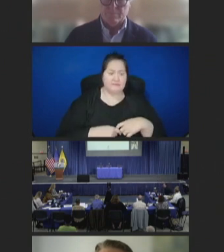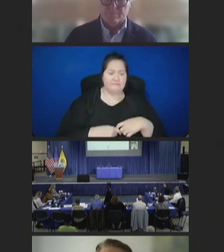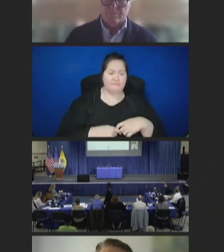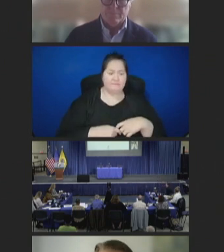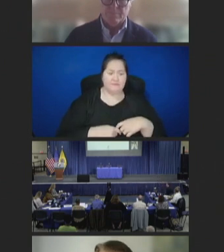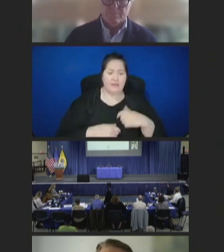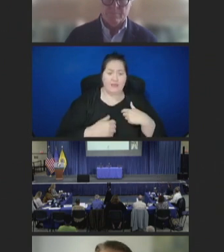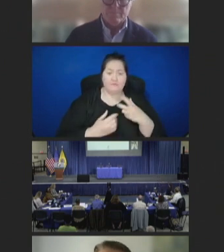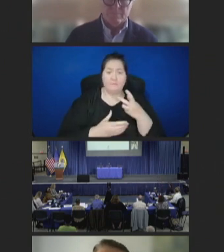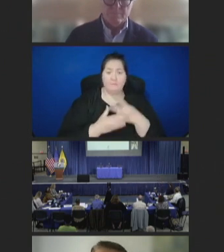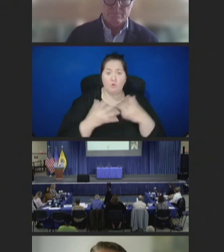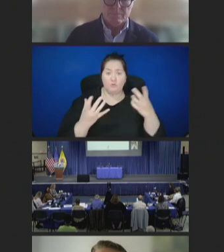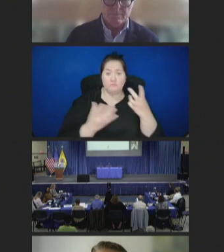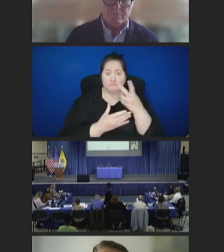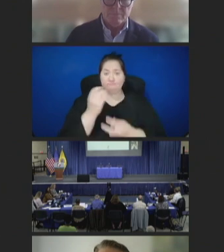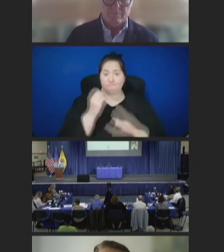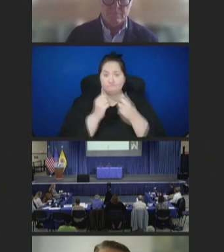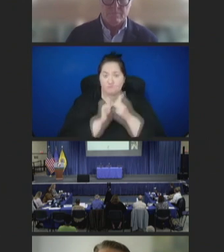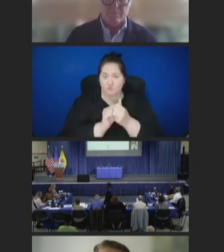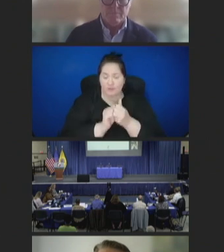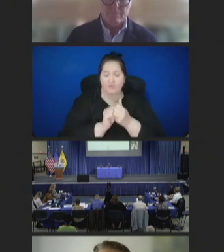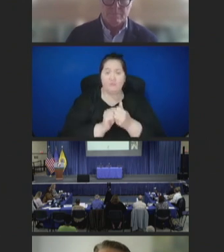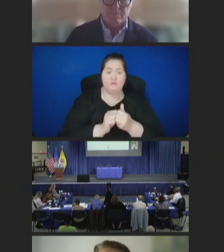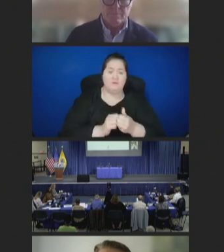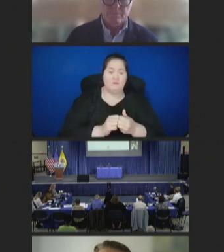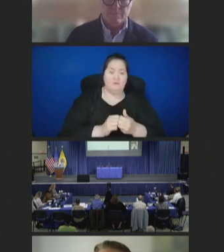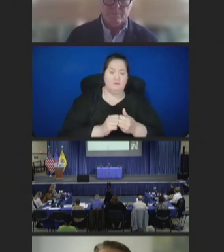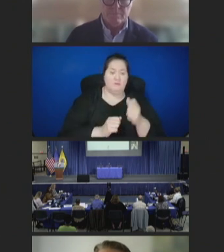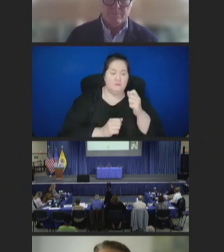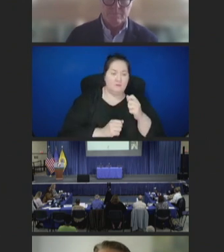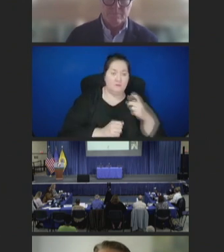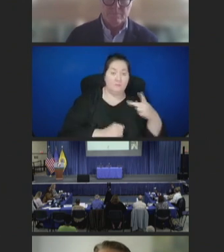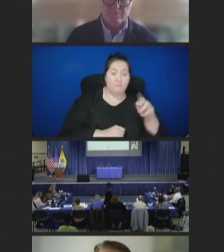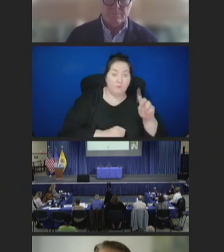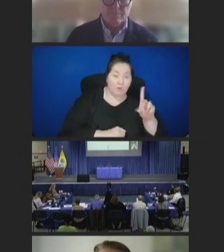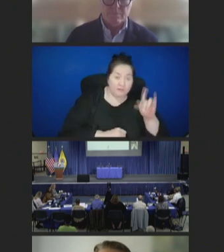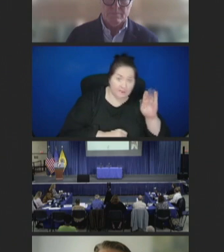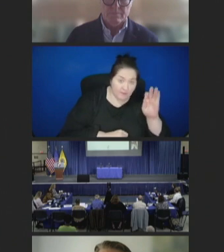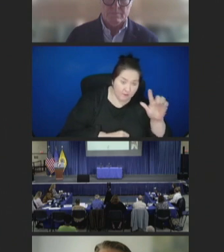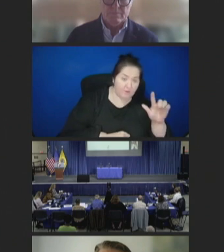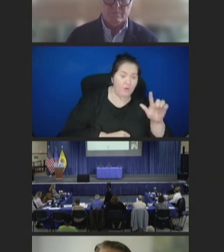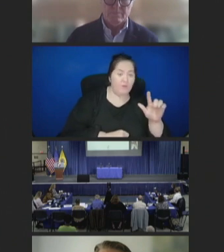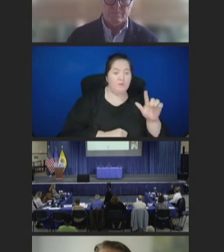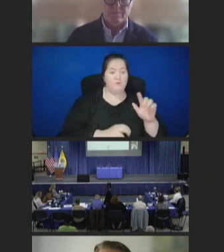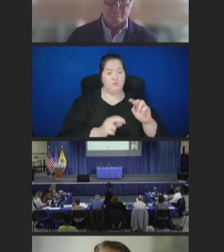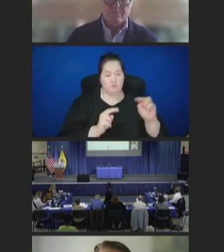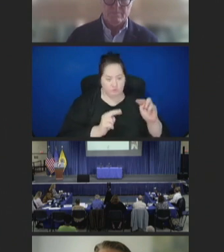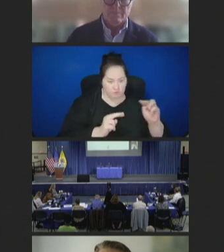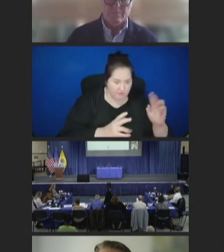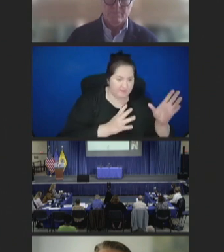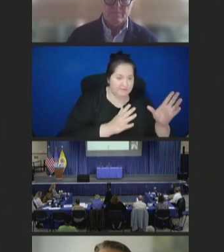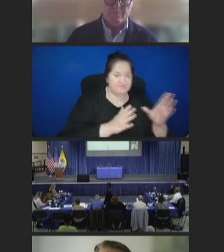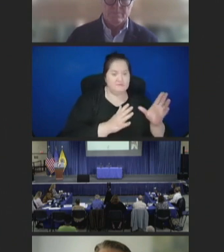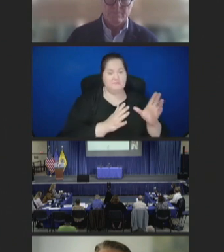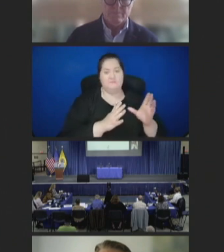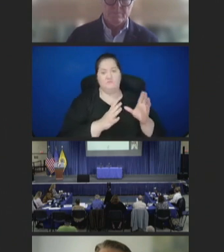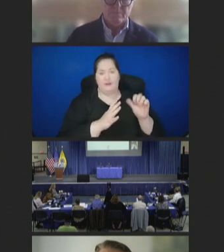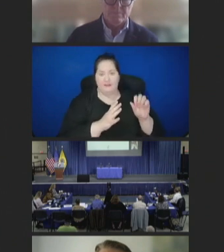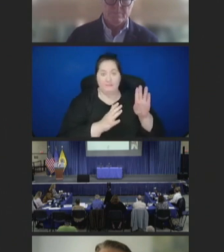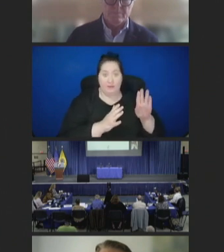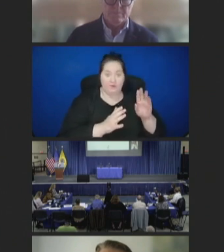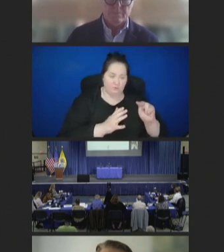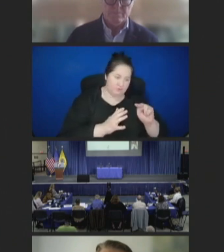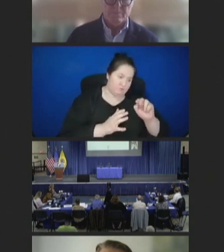them both combined together. So you don't have only this polyclonal neutralizing, broadly neutralizing sera, but also you